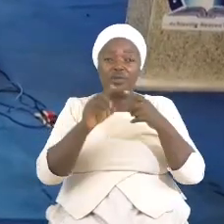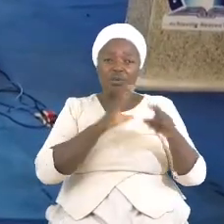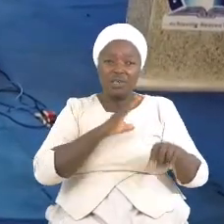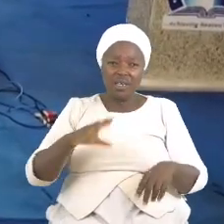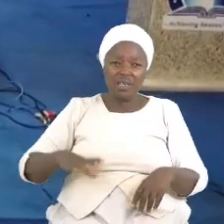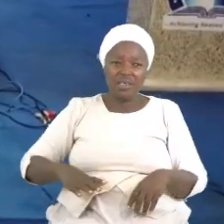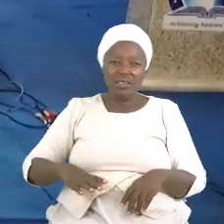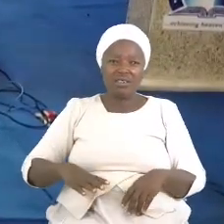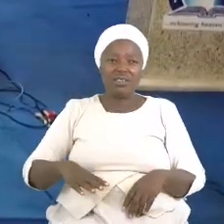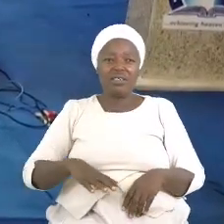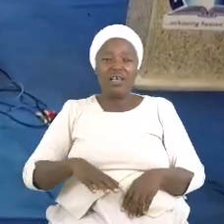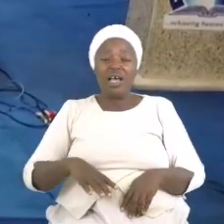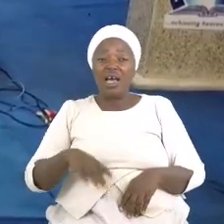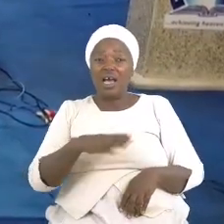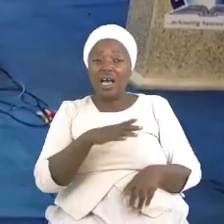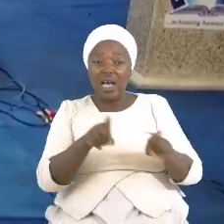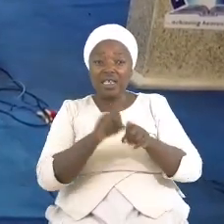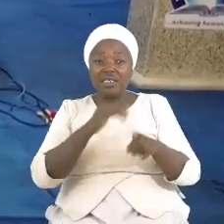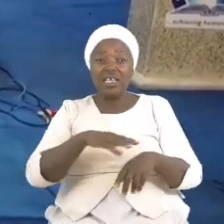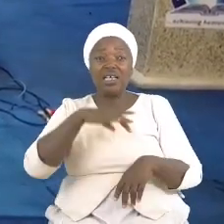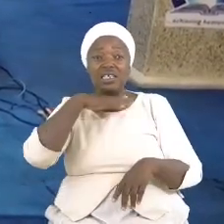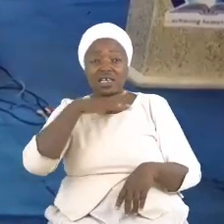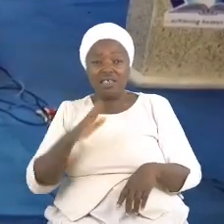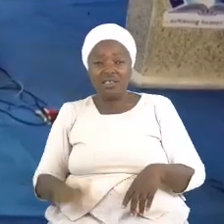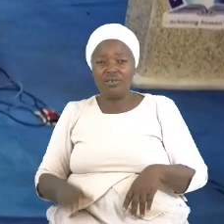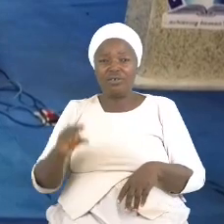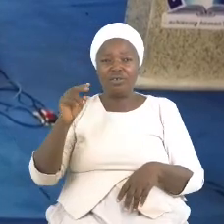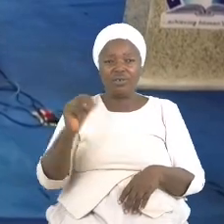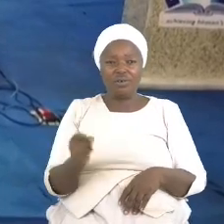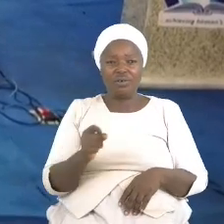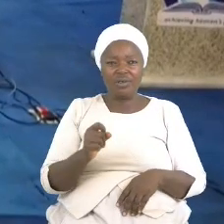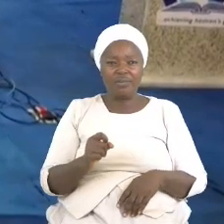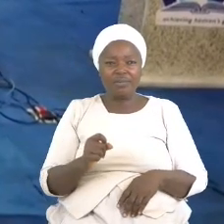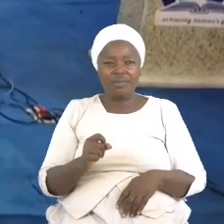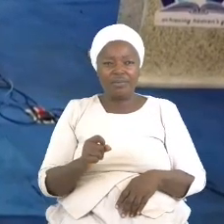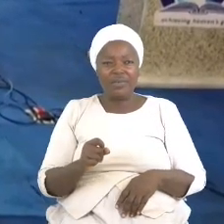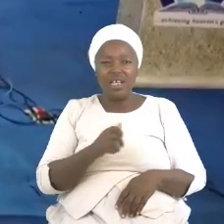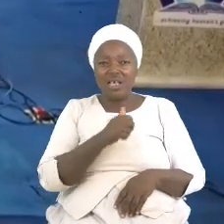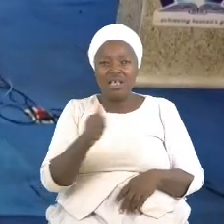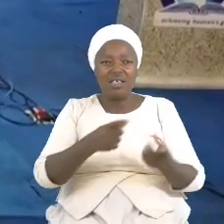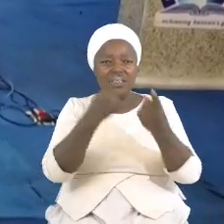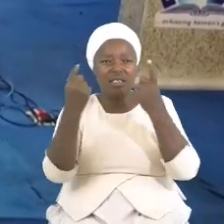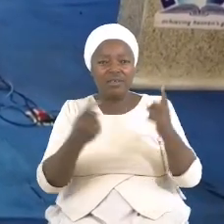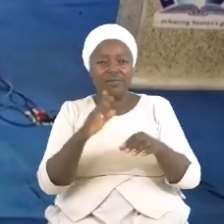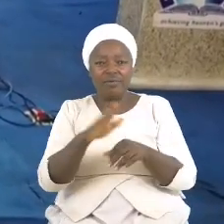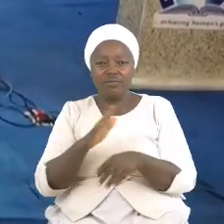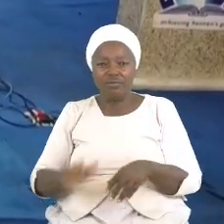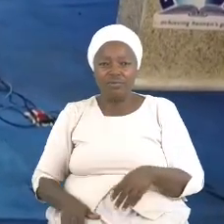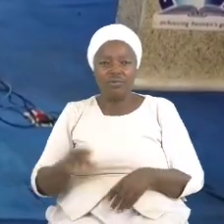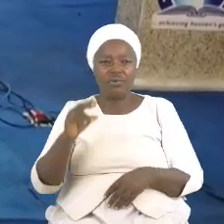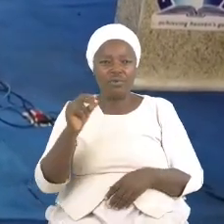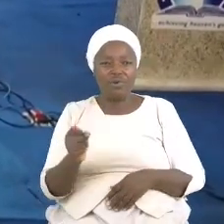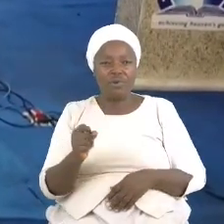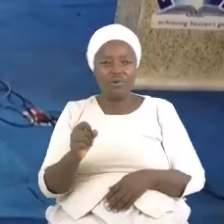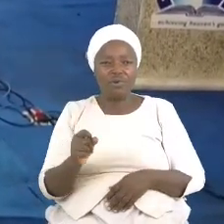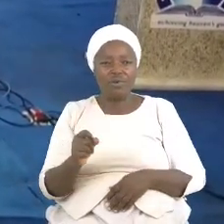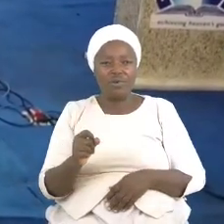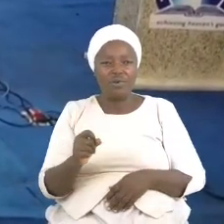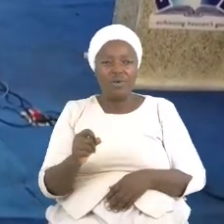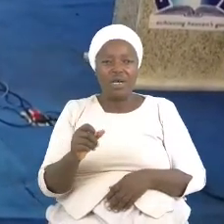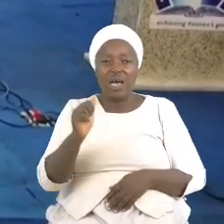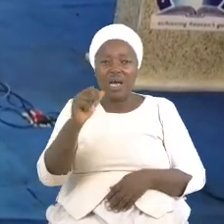as a defiled dog, a sinful dog, an